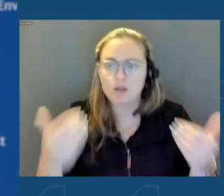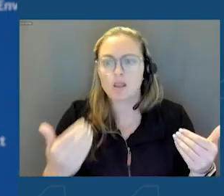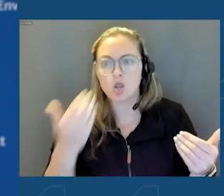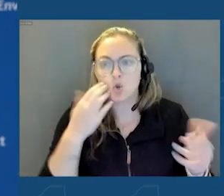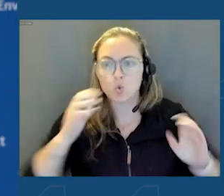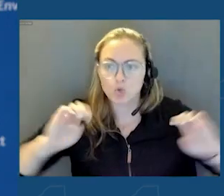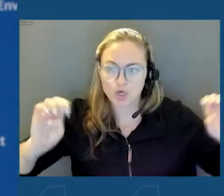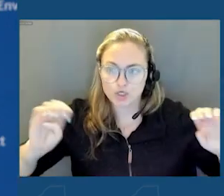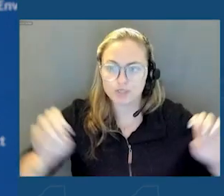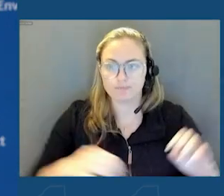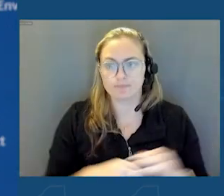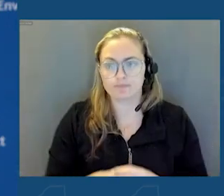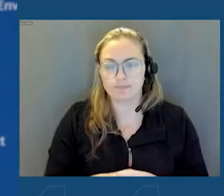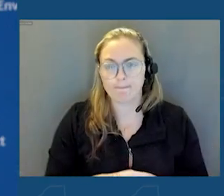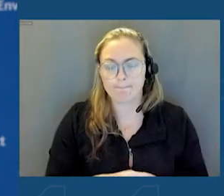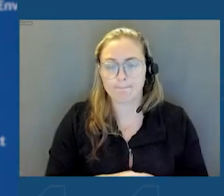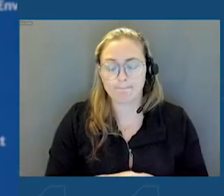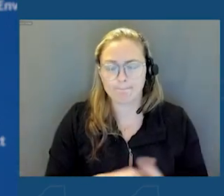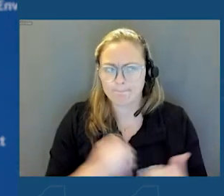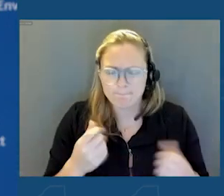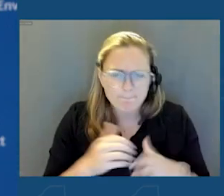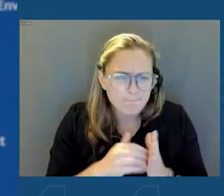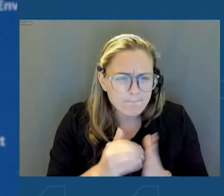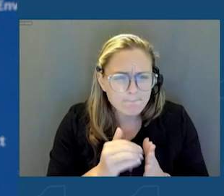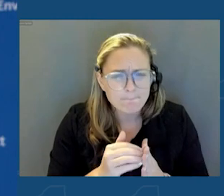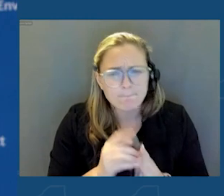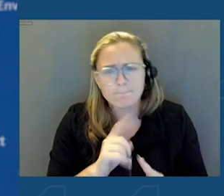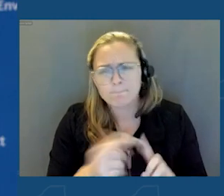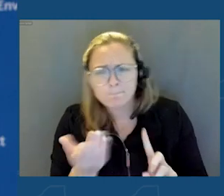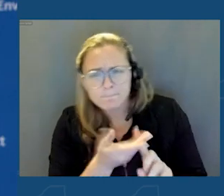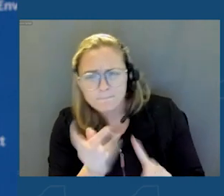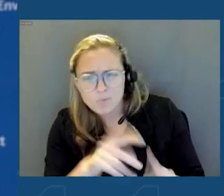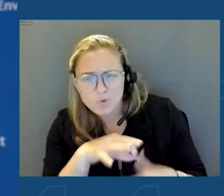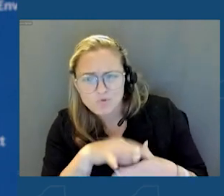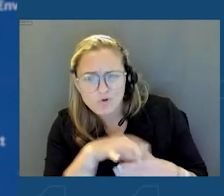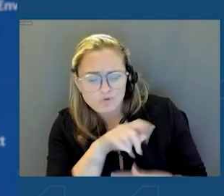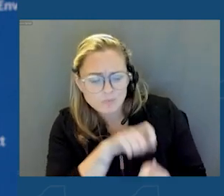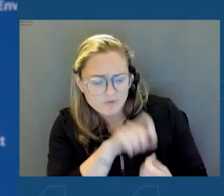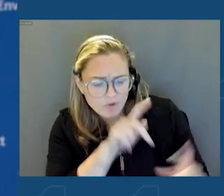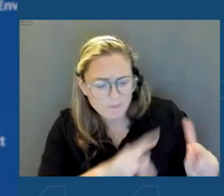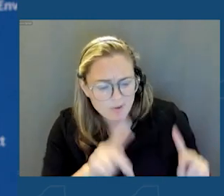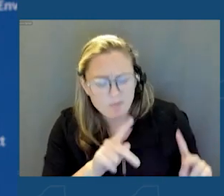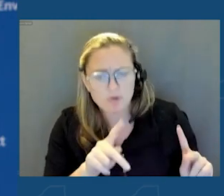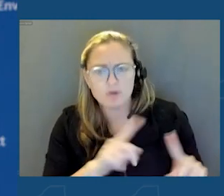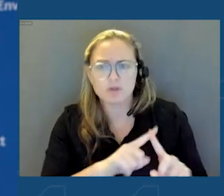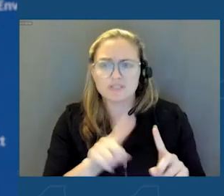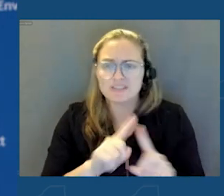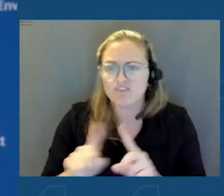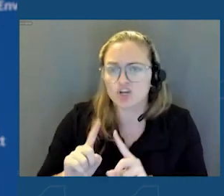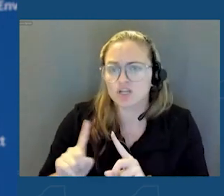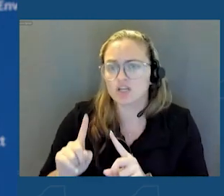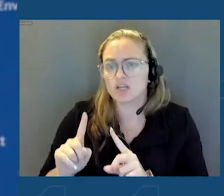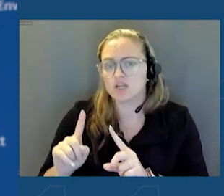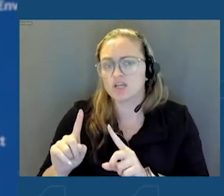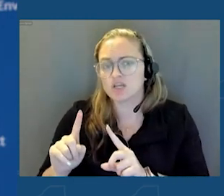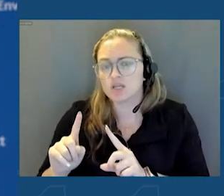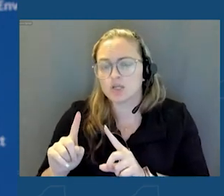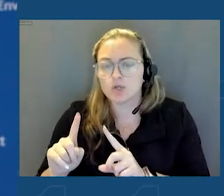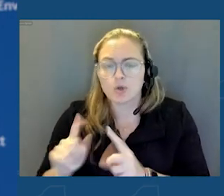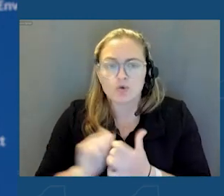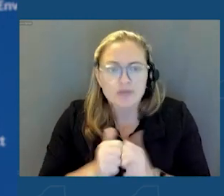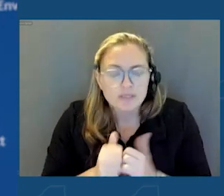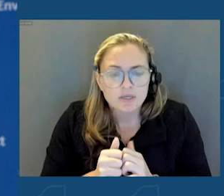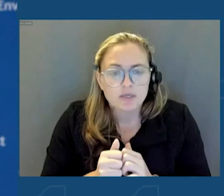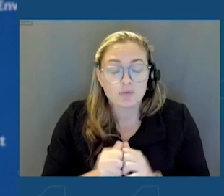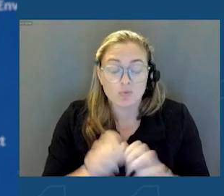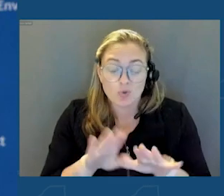this. And many times we can't get people to vote for individuals or elected officials, different races, but when you put their children's future on